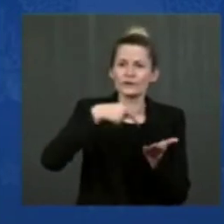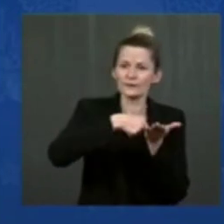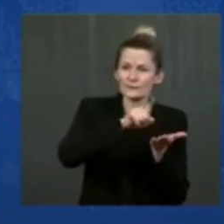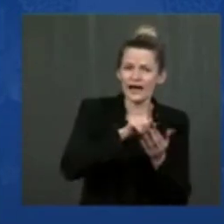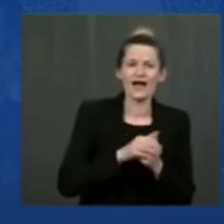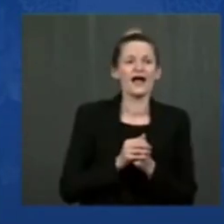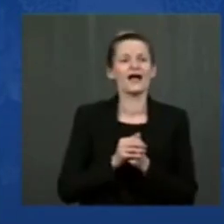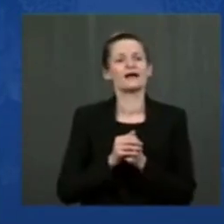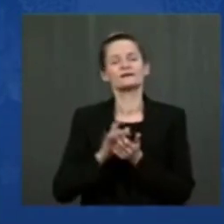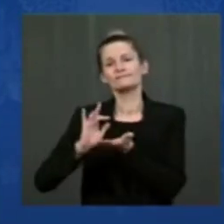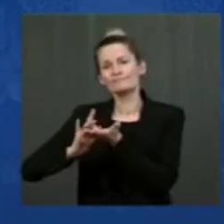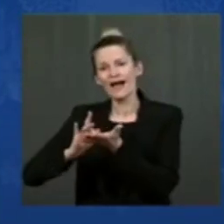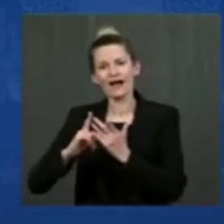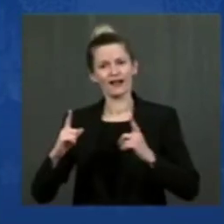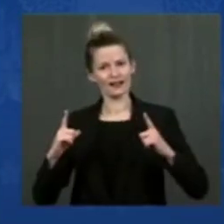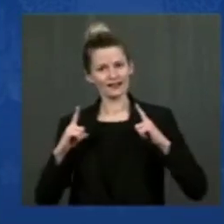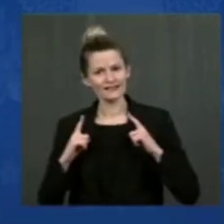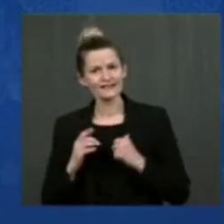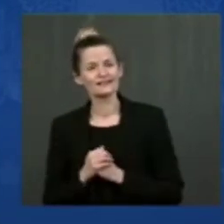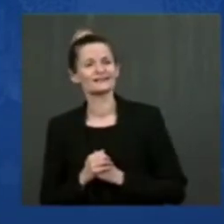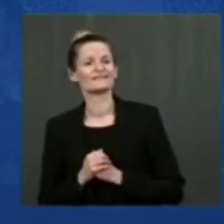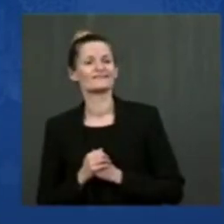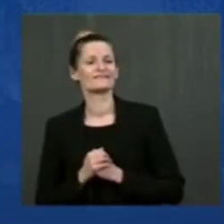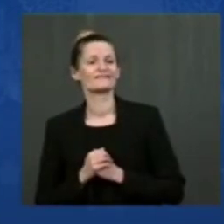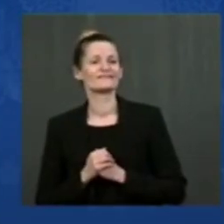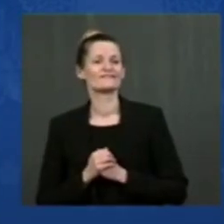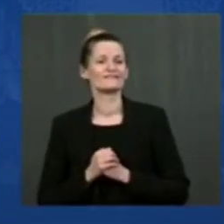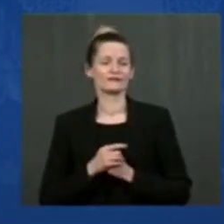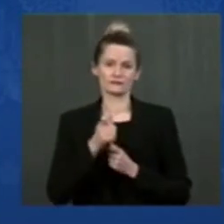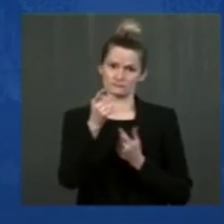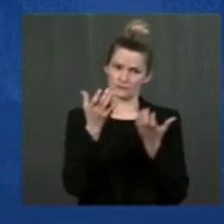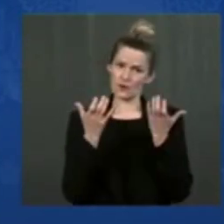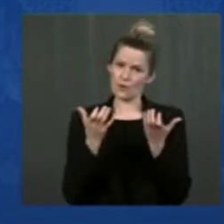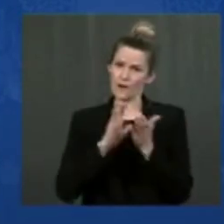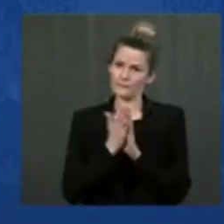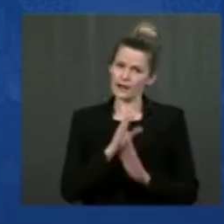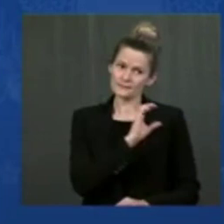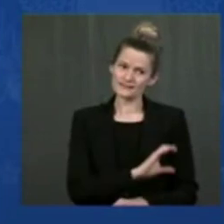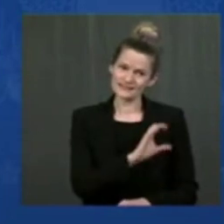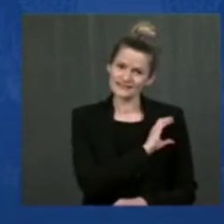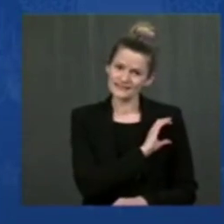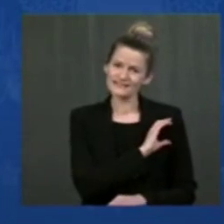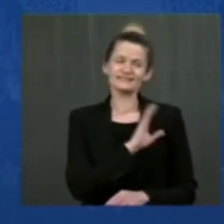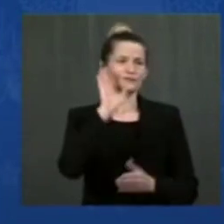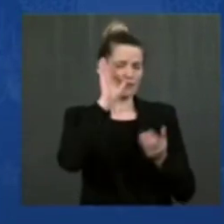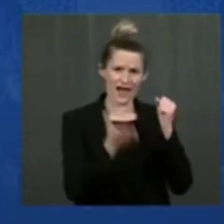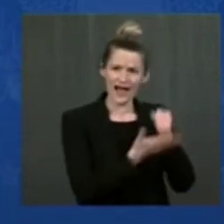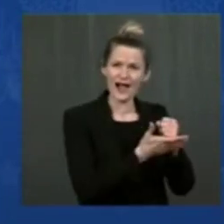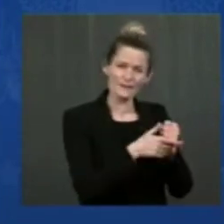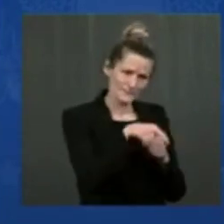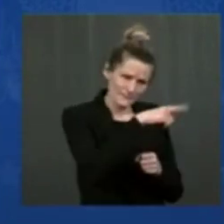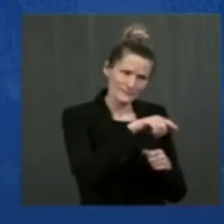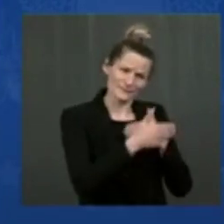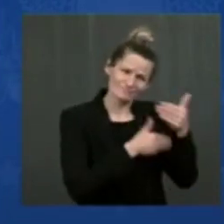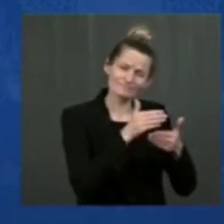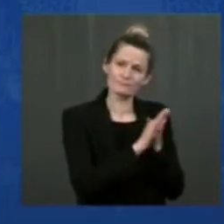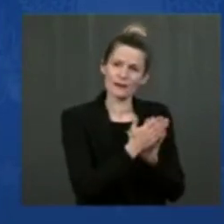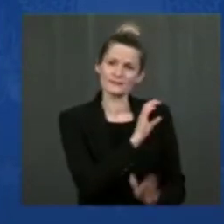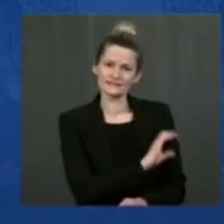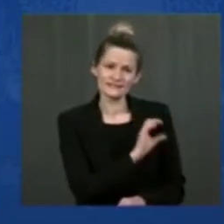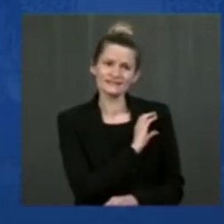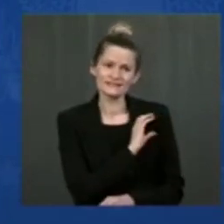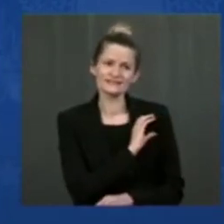overdue path to citizenship, infrastructure investments, apprenticeship programs, American-made industries,